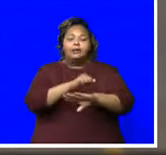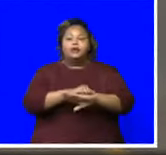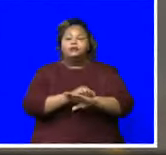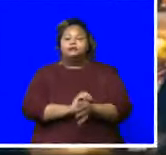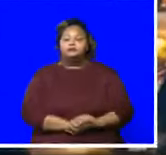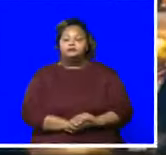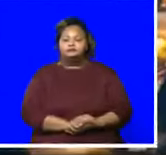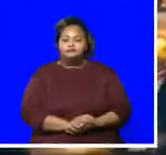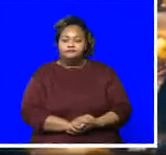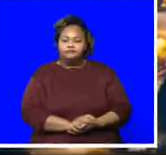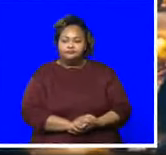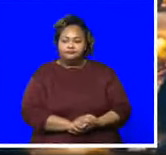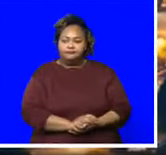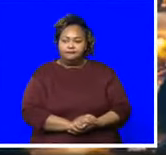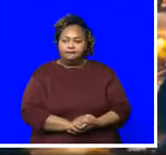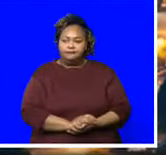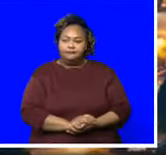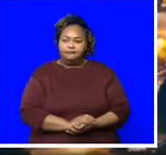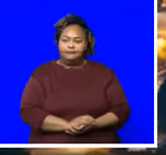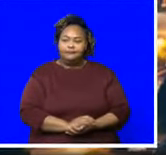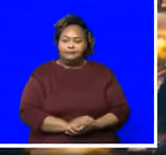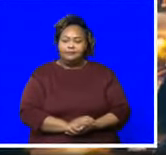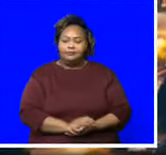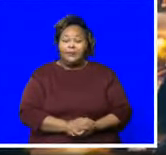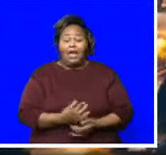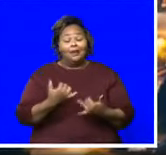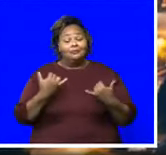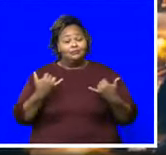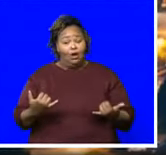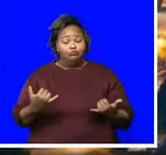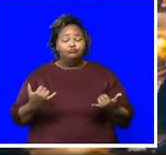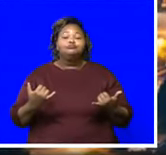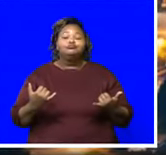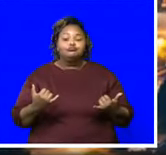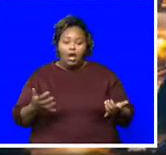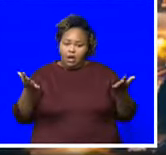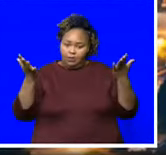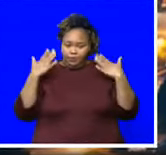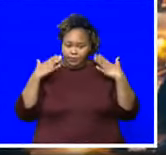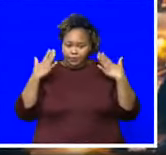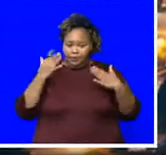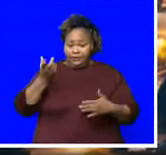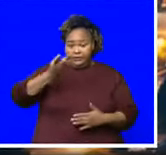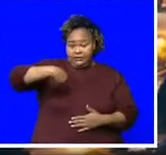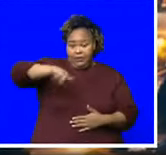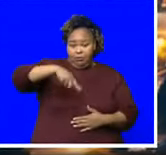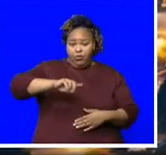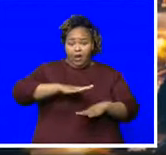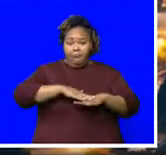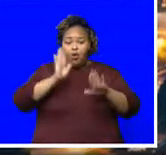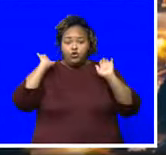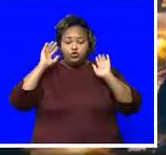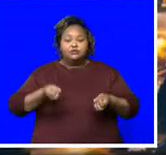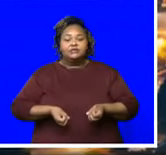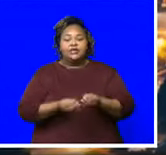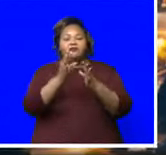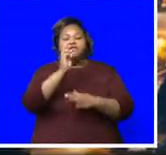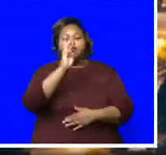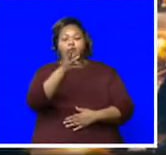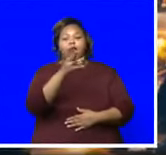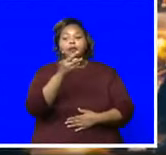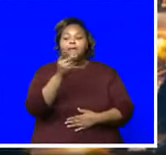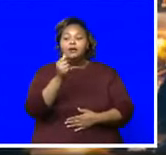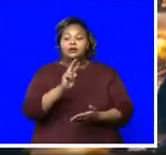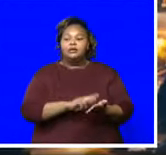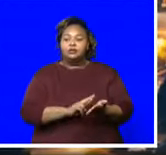ngisembabane. Masala mahle Tindzaba yaqhubeka kulesikhathi samanje esitawu shakudela siye khona etimaketeta kamhlaba simukele nangumbiko wetimali masicetha